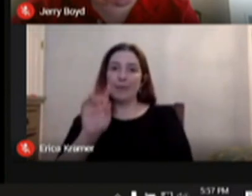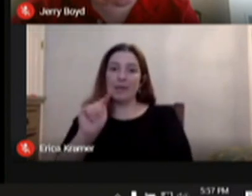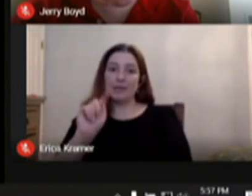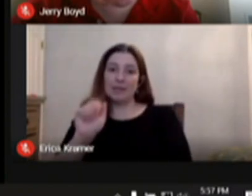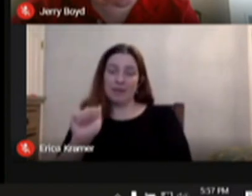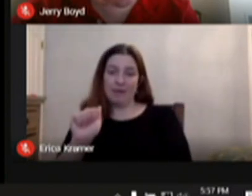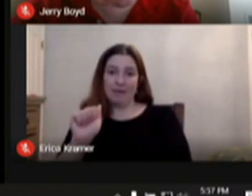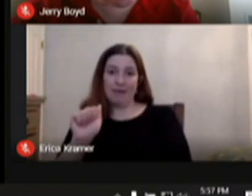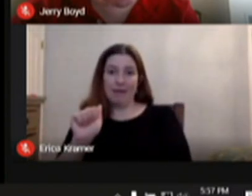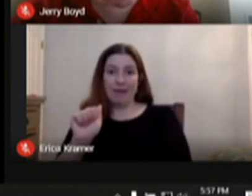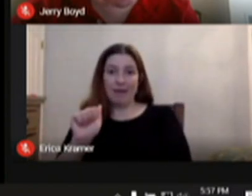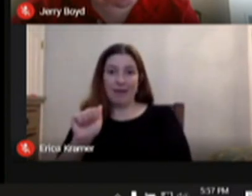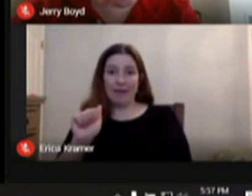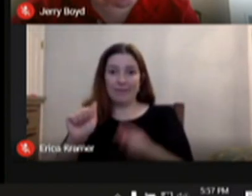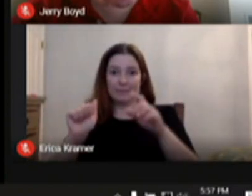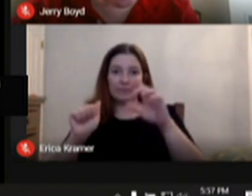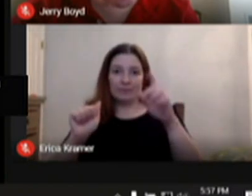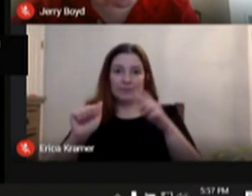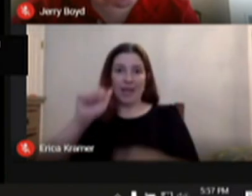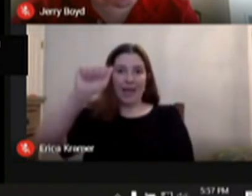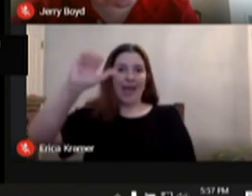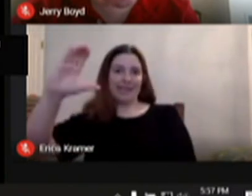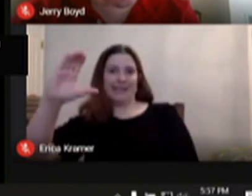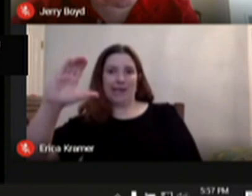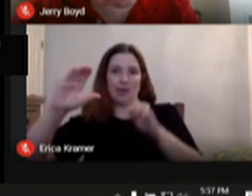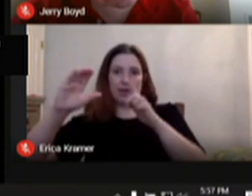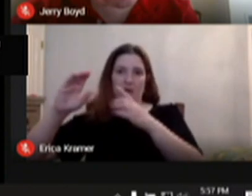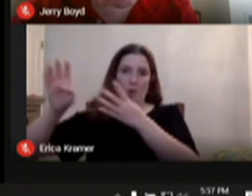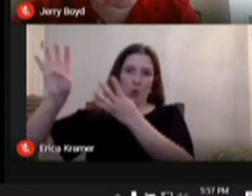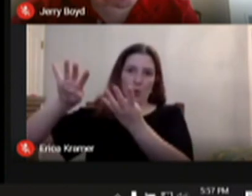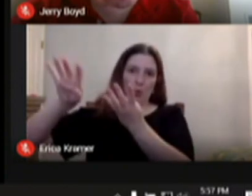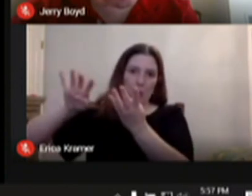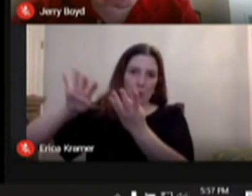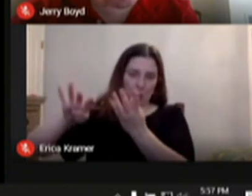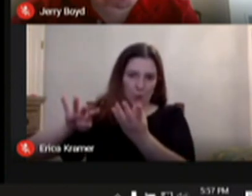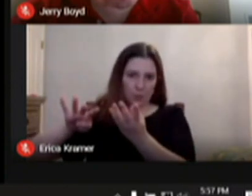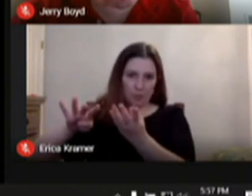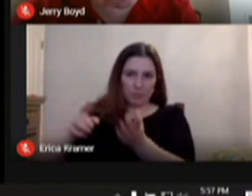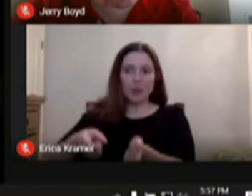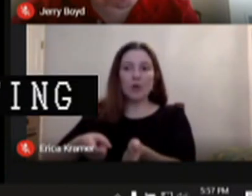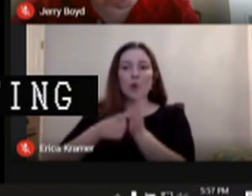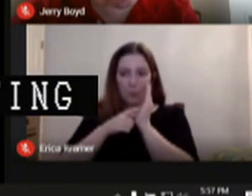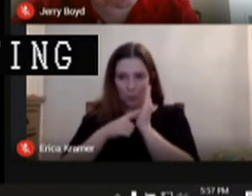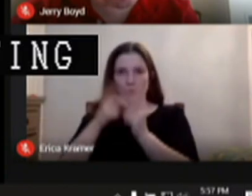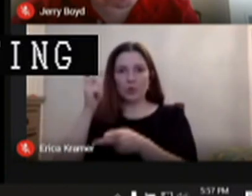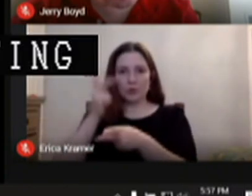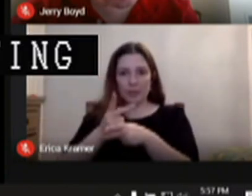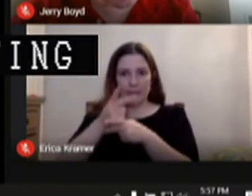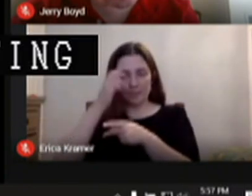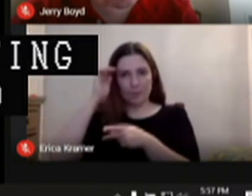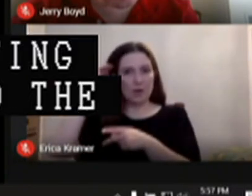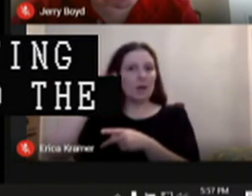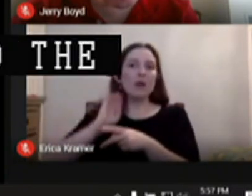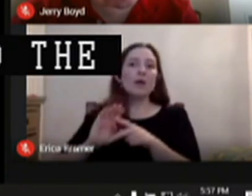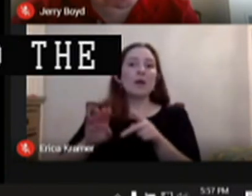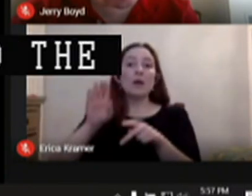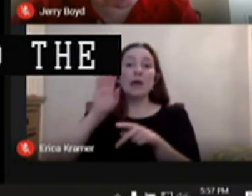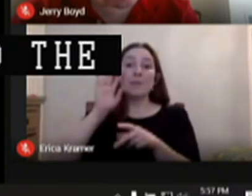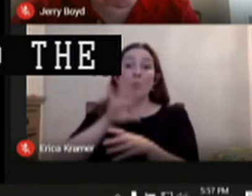that needs to remain. The vision is to tuck a really exciting new piece of program called the Civic Pavilion into that grade